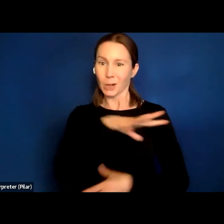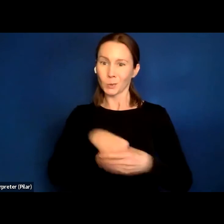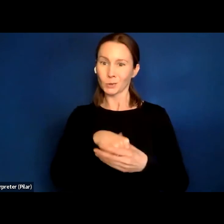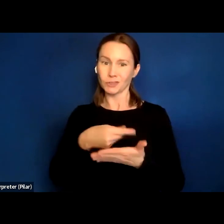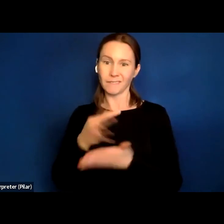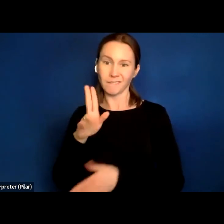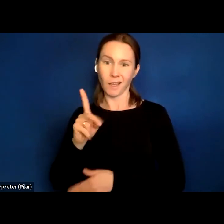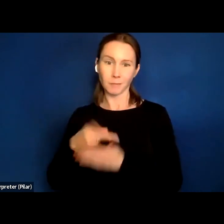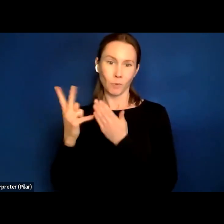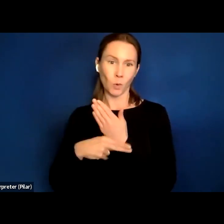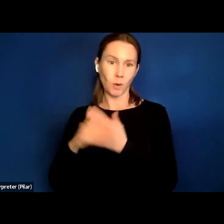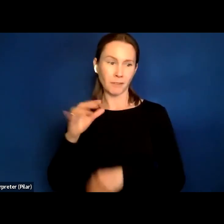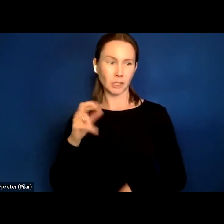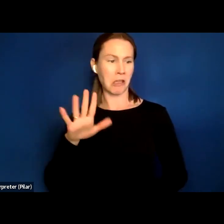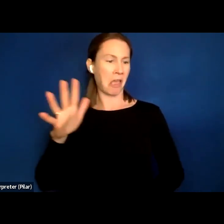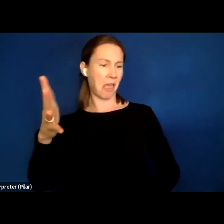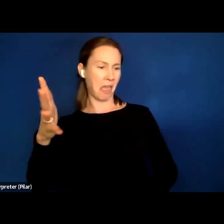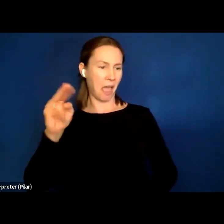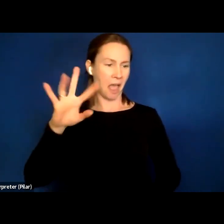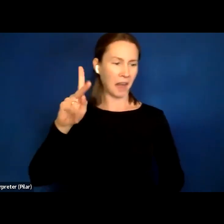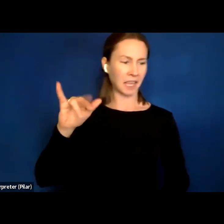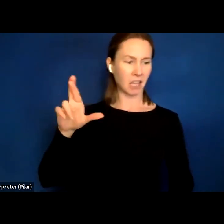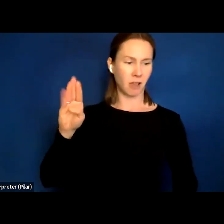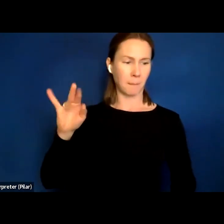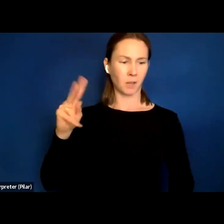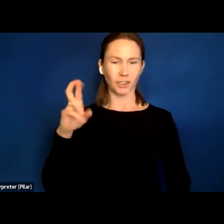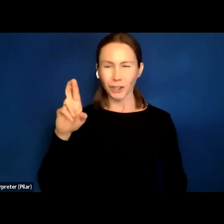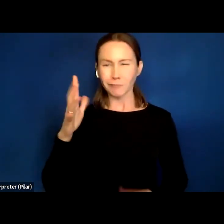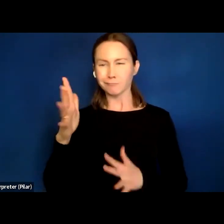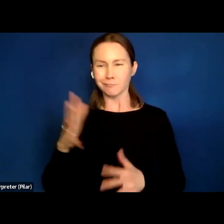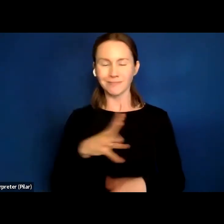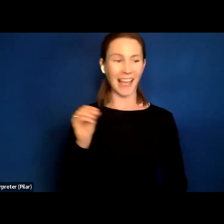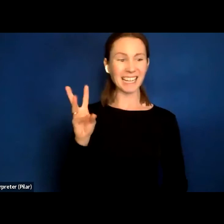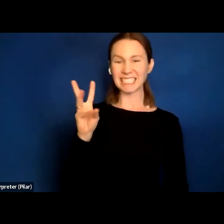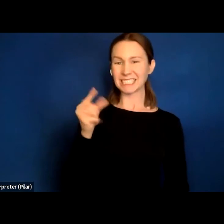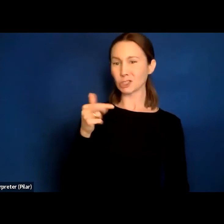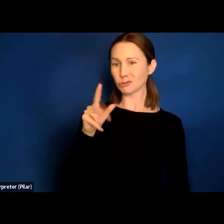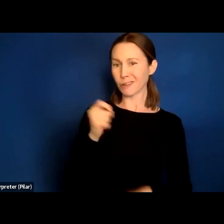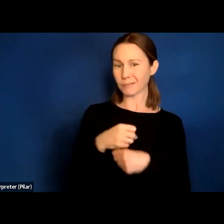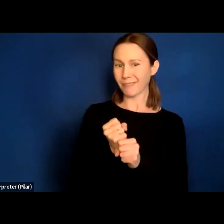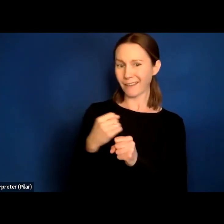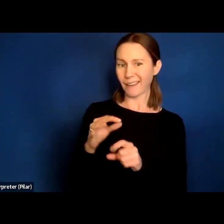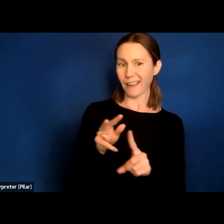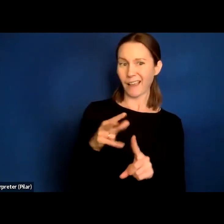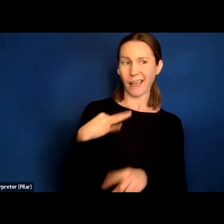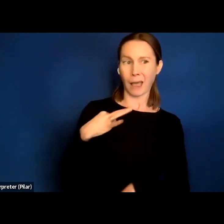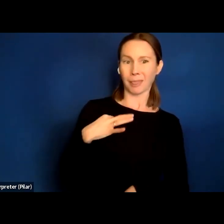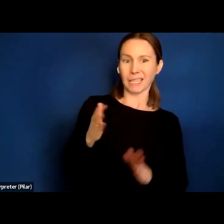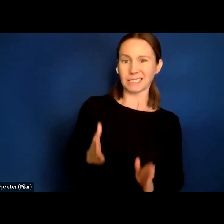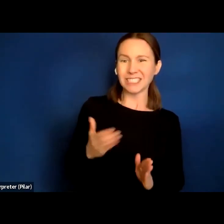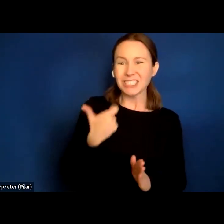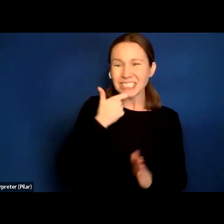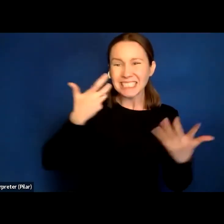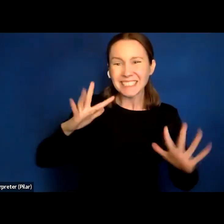officer, shout out to Nikki Brown Booker, along with 6 grant-making advocates, had just completed its second grant